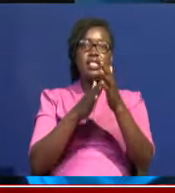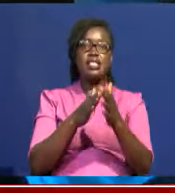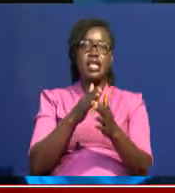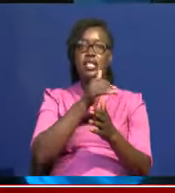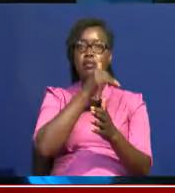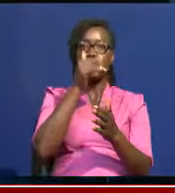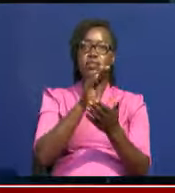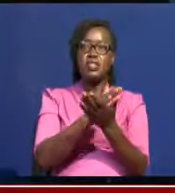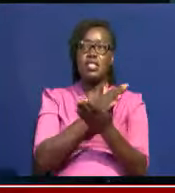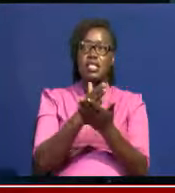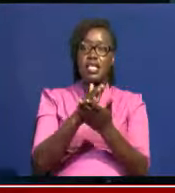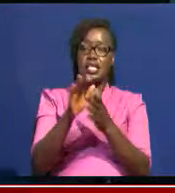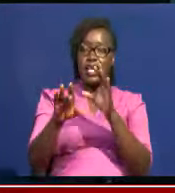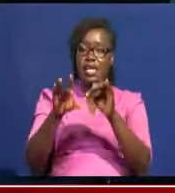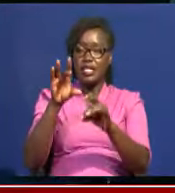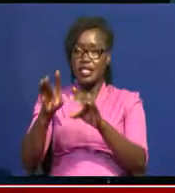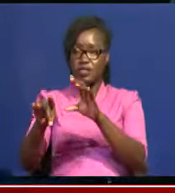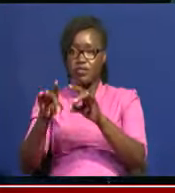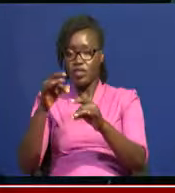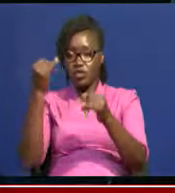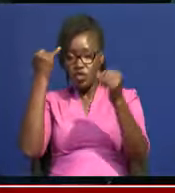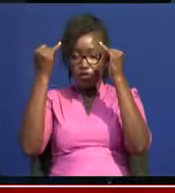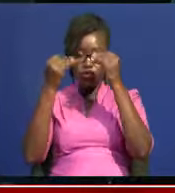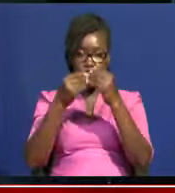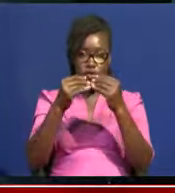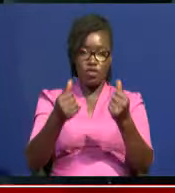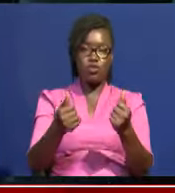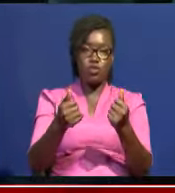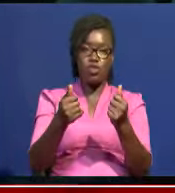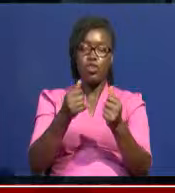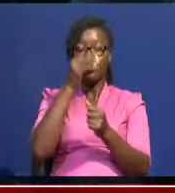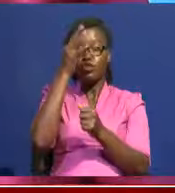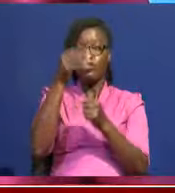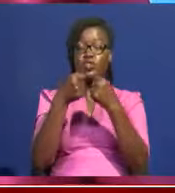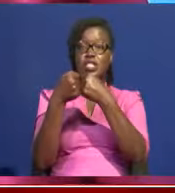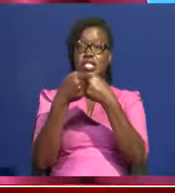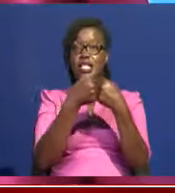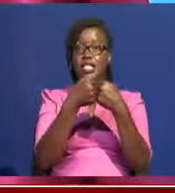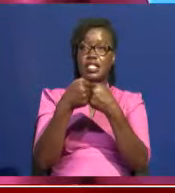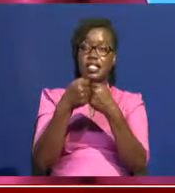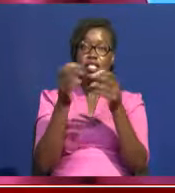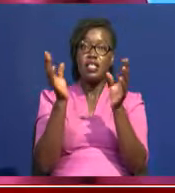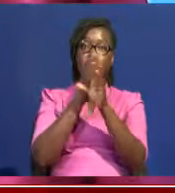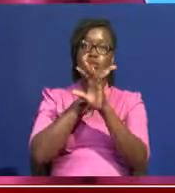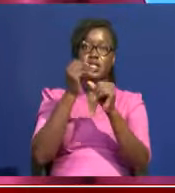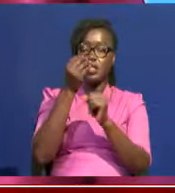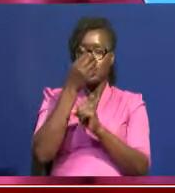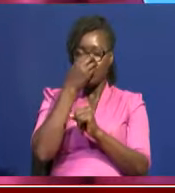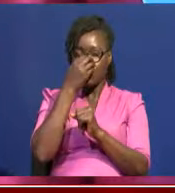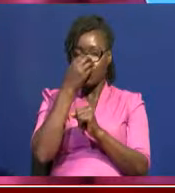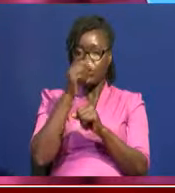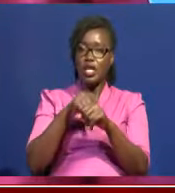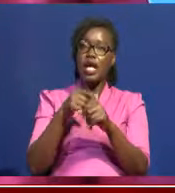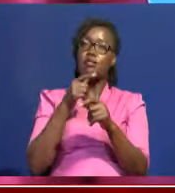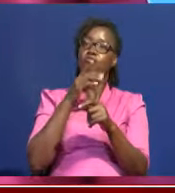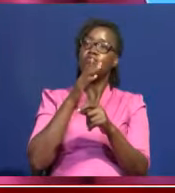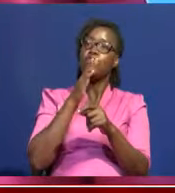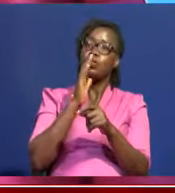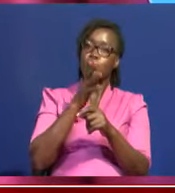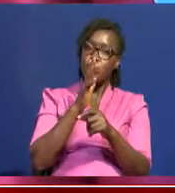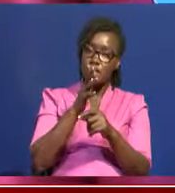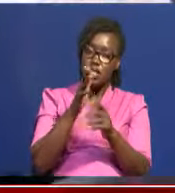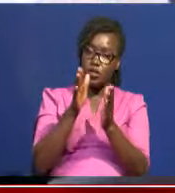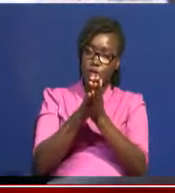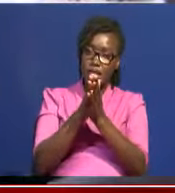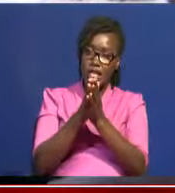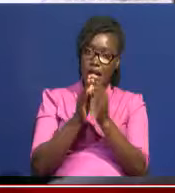sector in the identification of innovative solutions to future challenges. President William Ruto, while addressing the meeting,